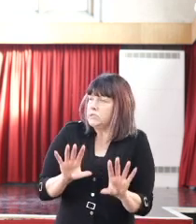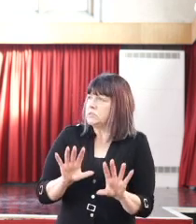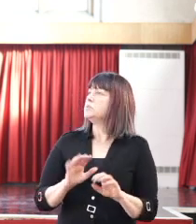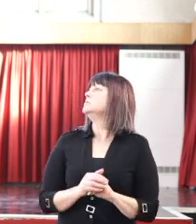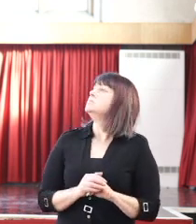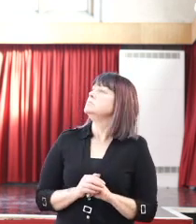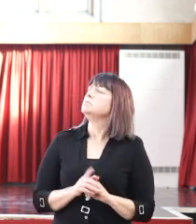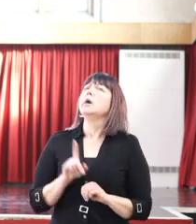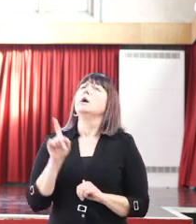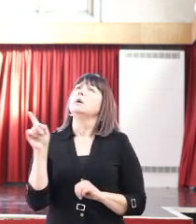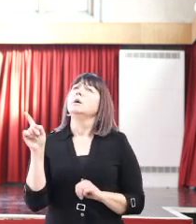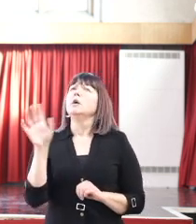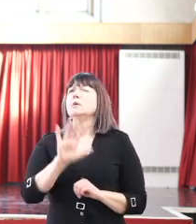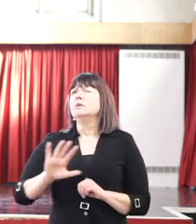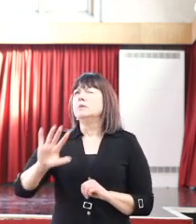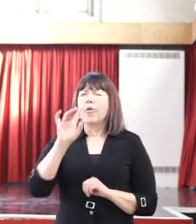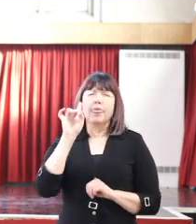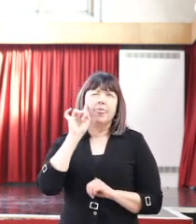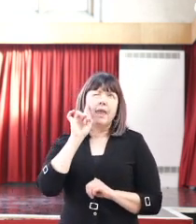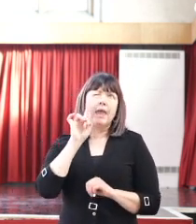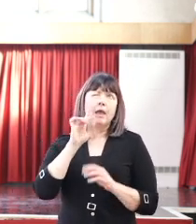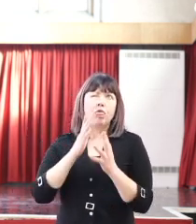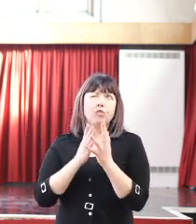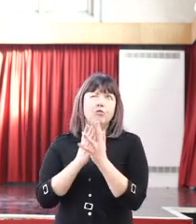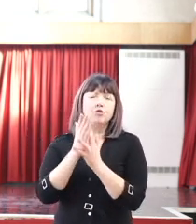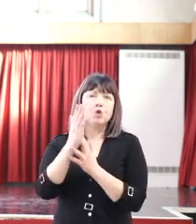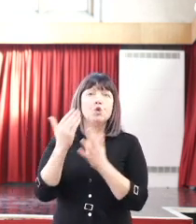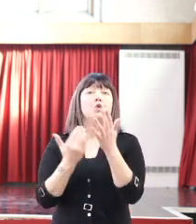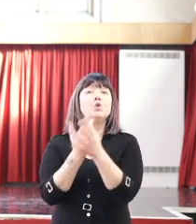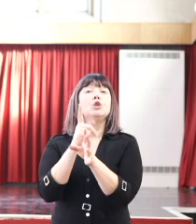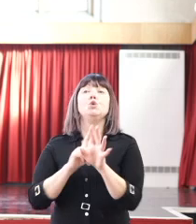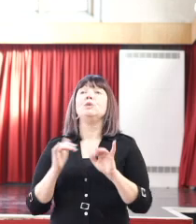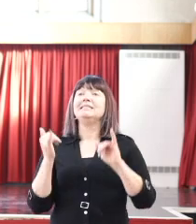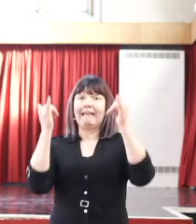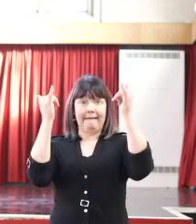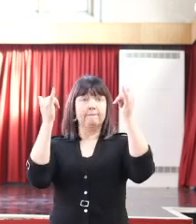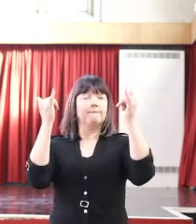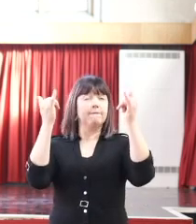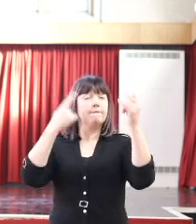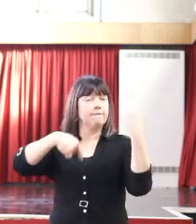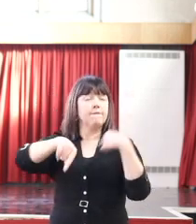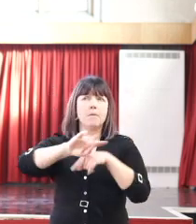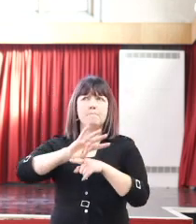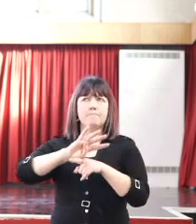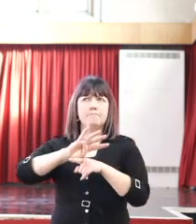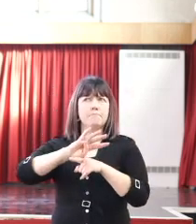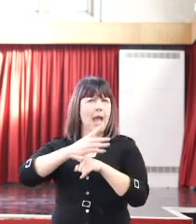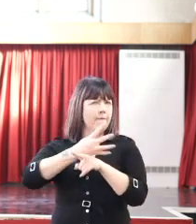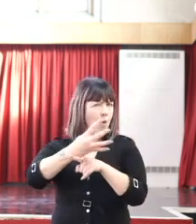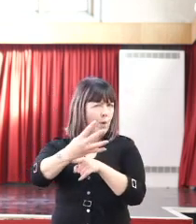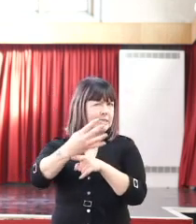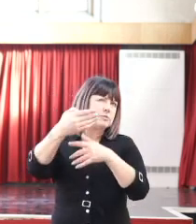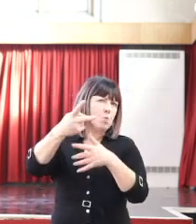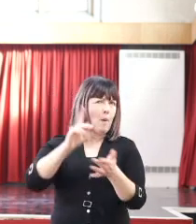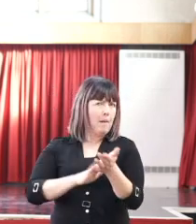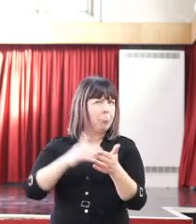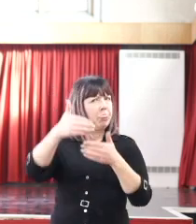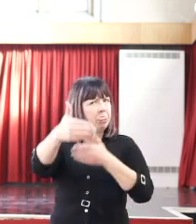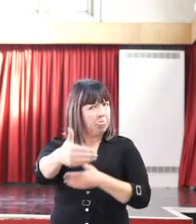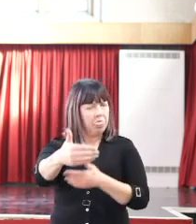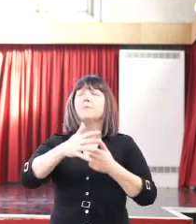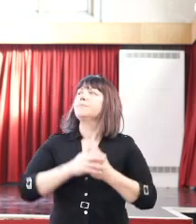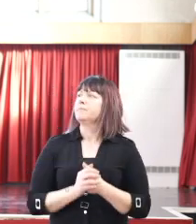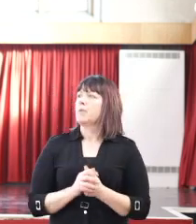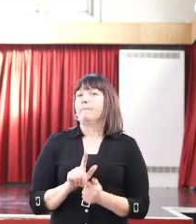that was up for like a month over New Year's Eve, a particularly quiet period normally. And then more recently,